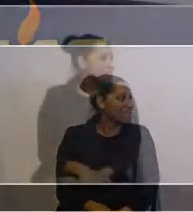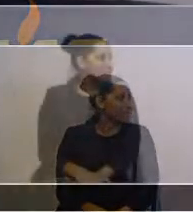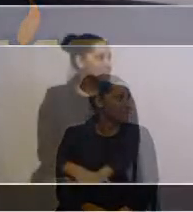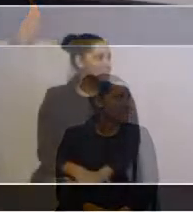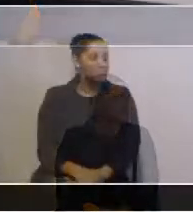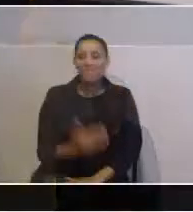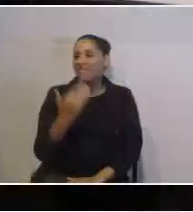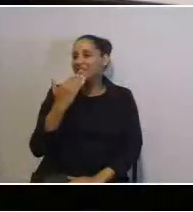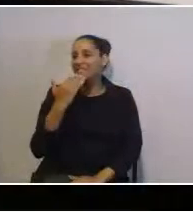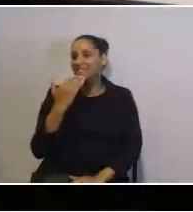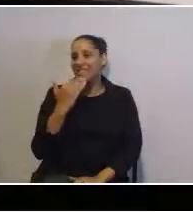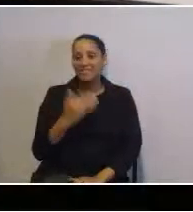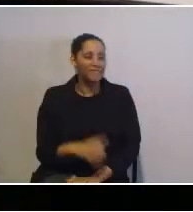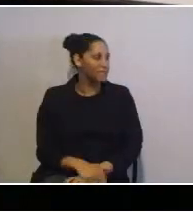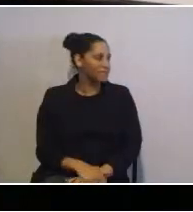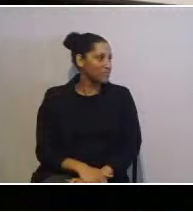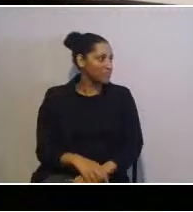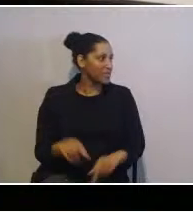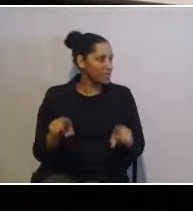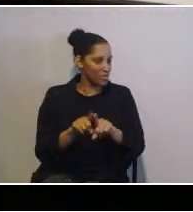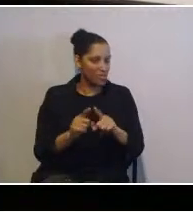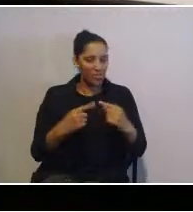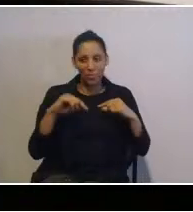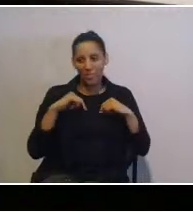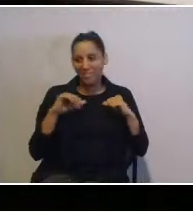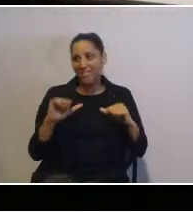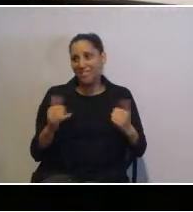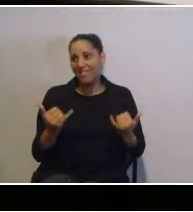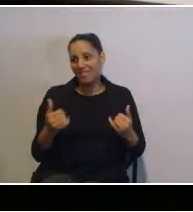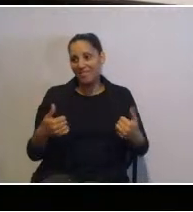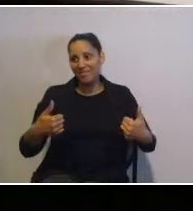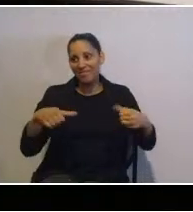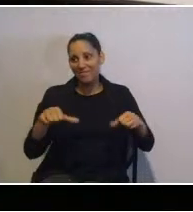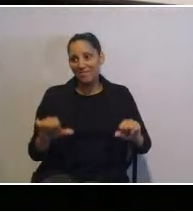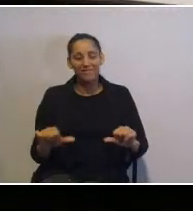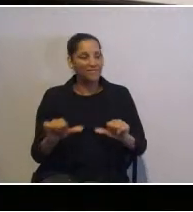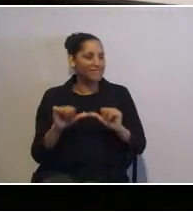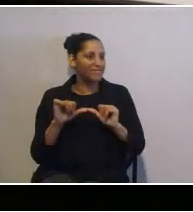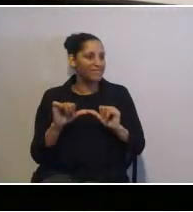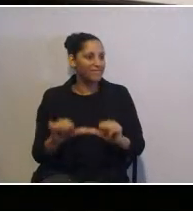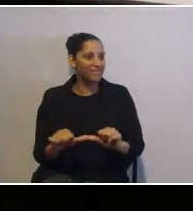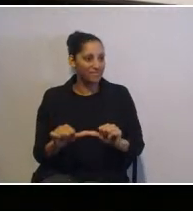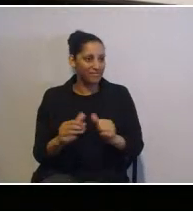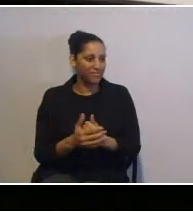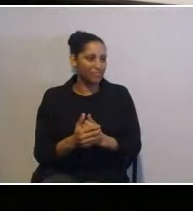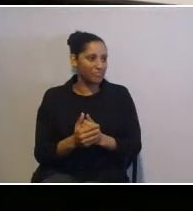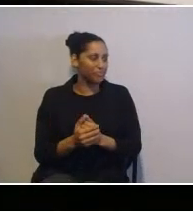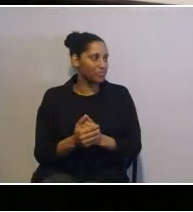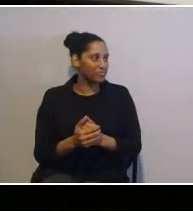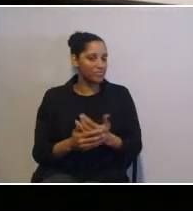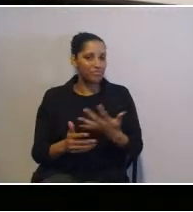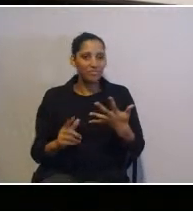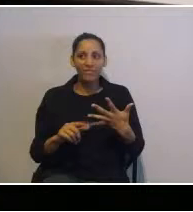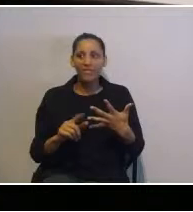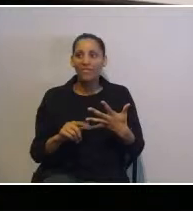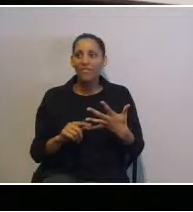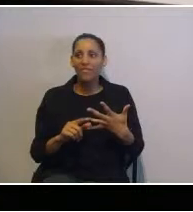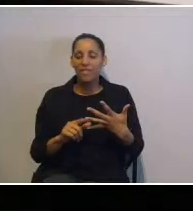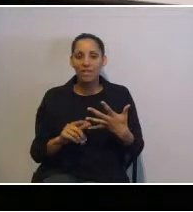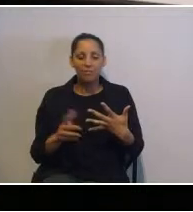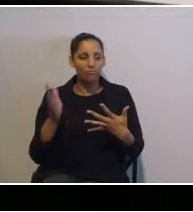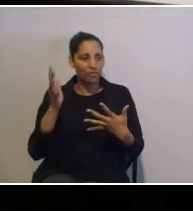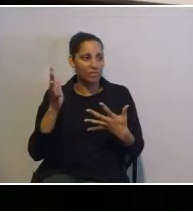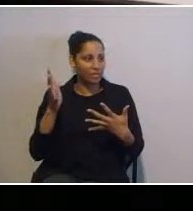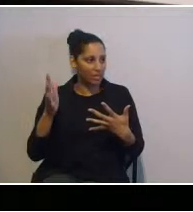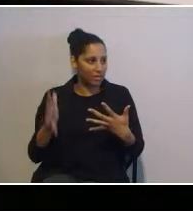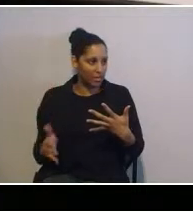presentation. All right, we're now moving on and to the fifth presenter, and that